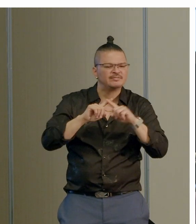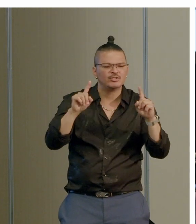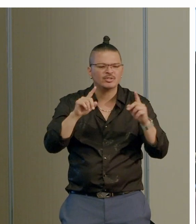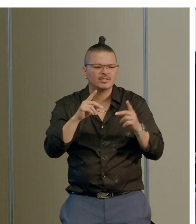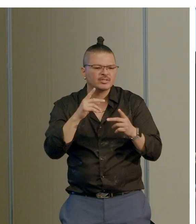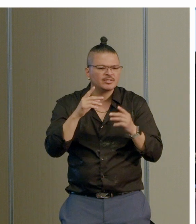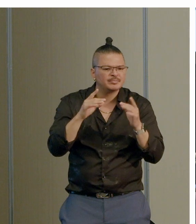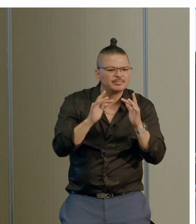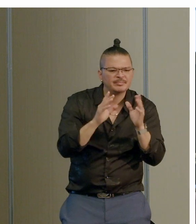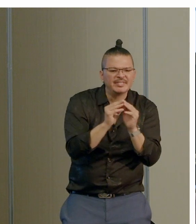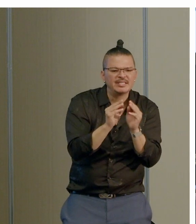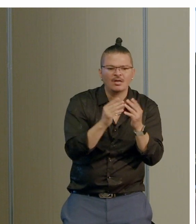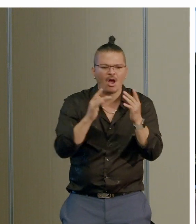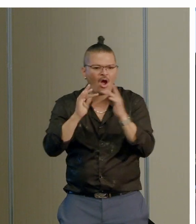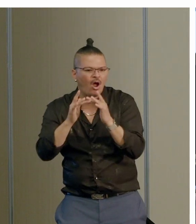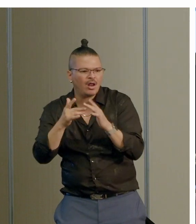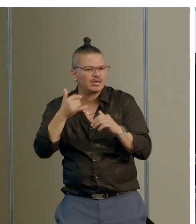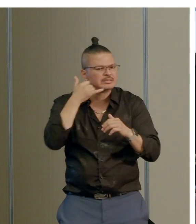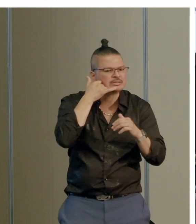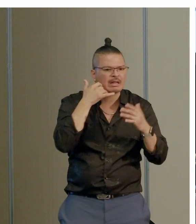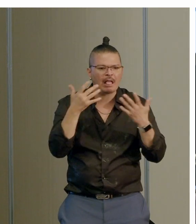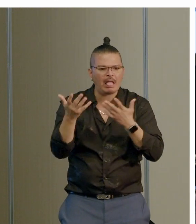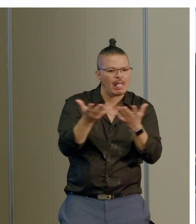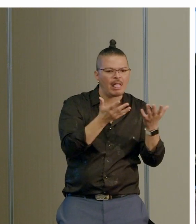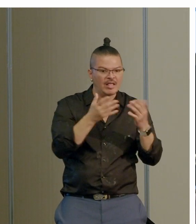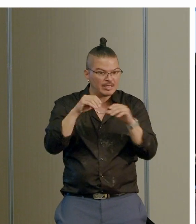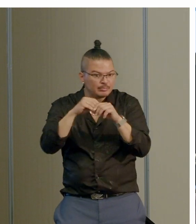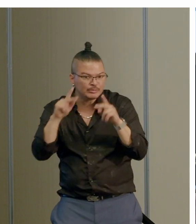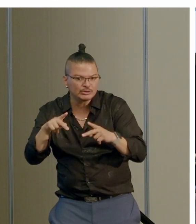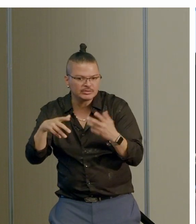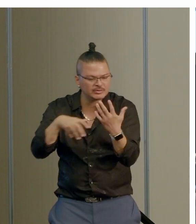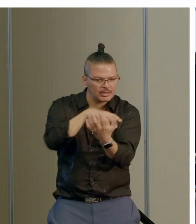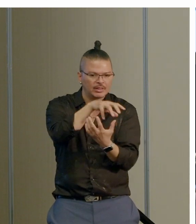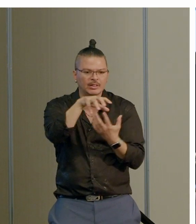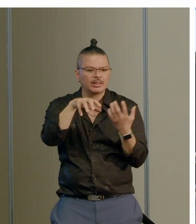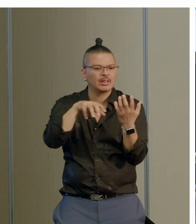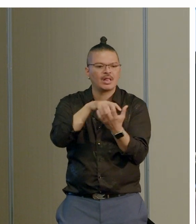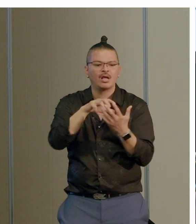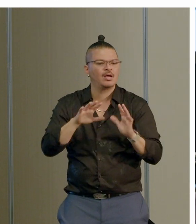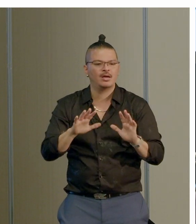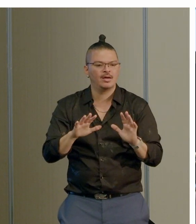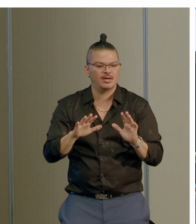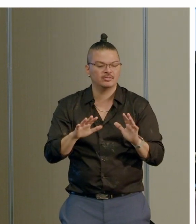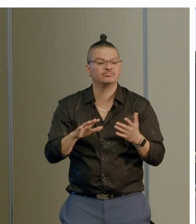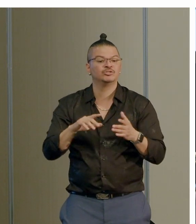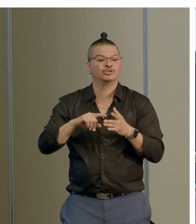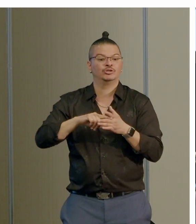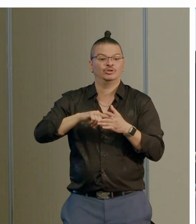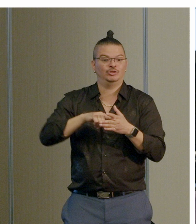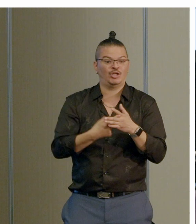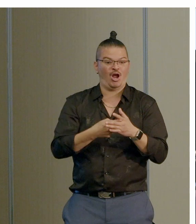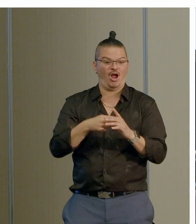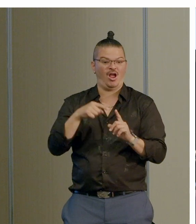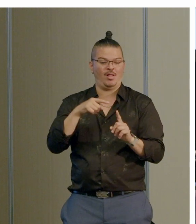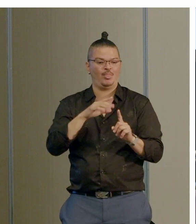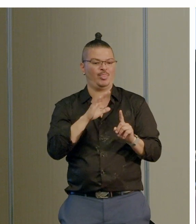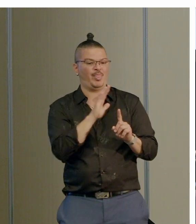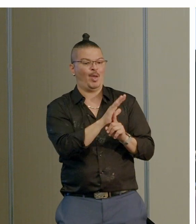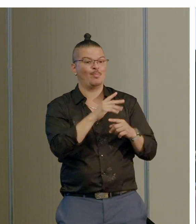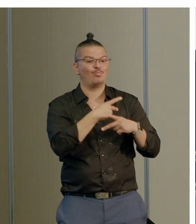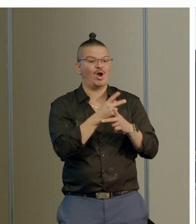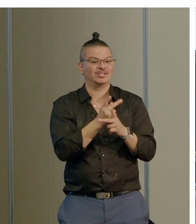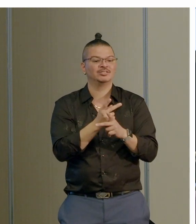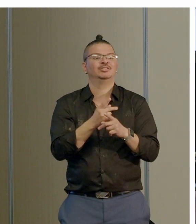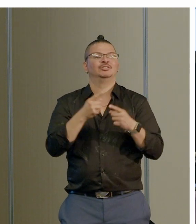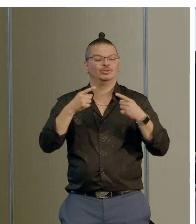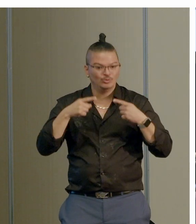of players entering the space, but here they started emerging because of their product as one of the leaders, and they worked